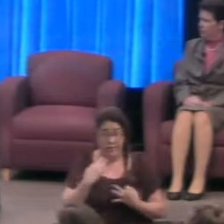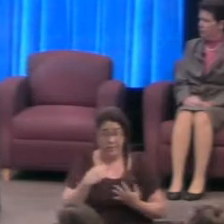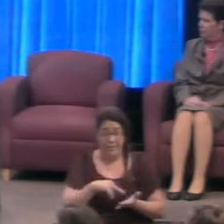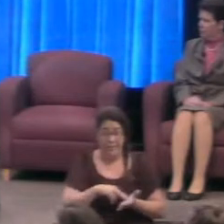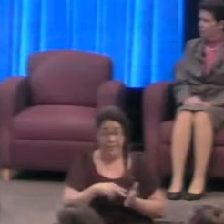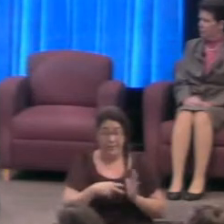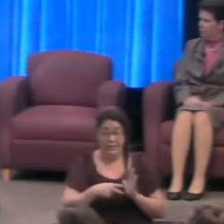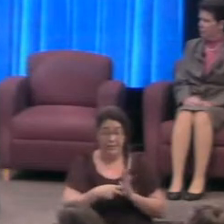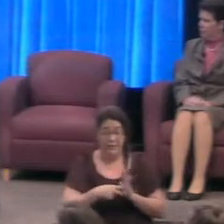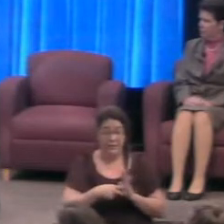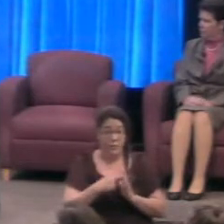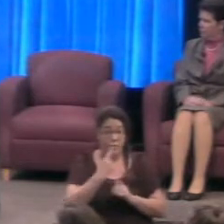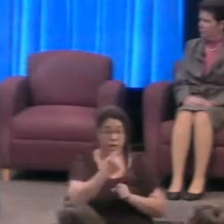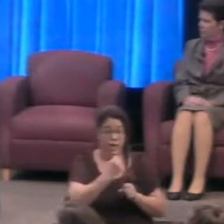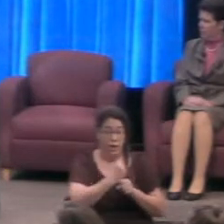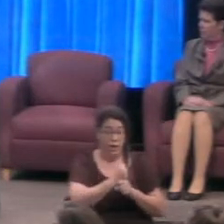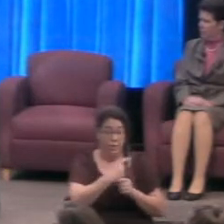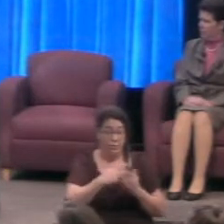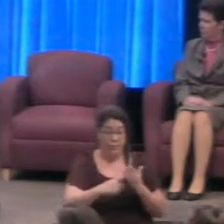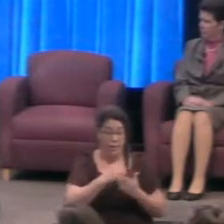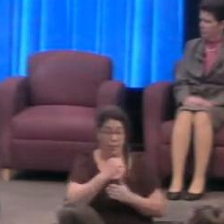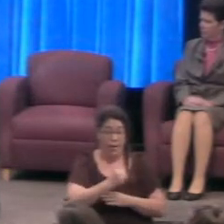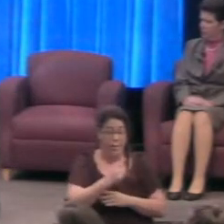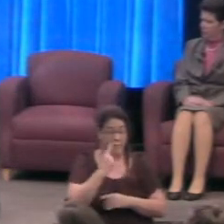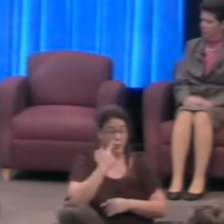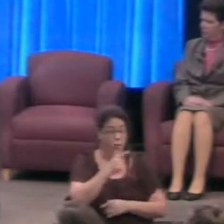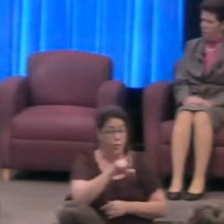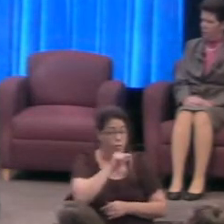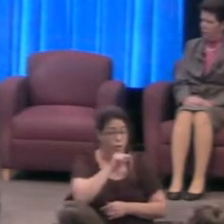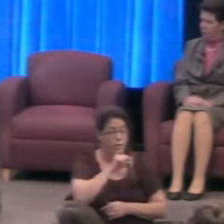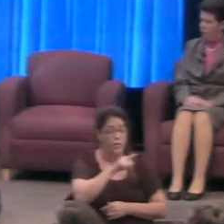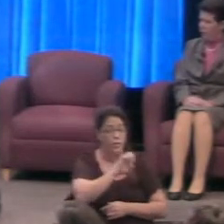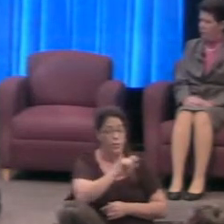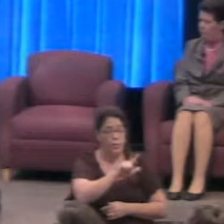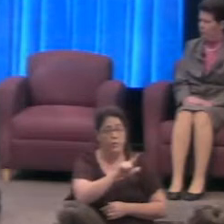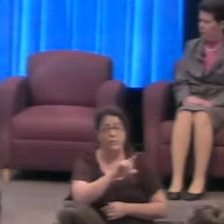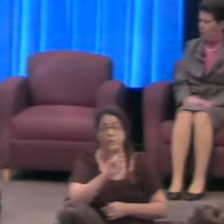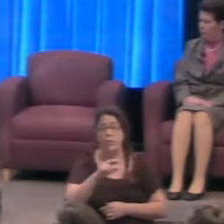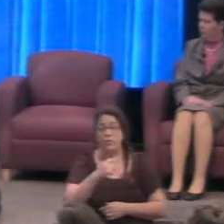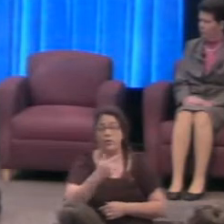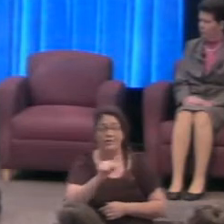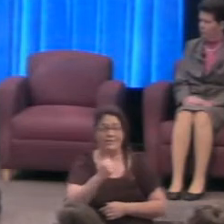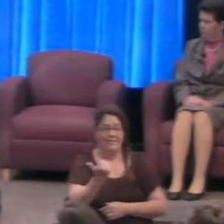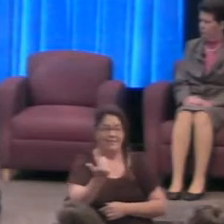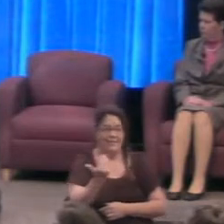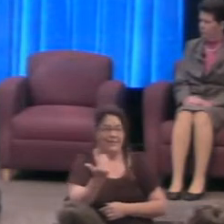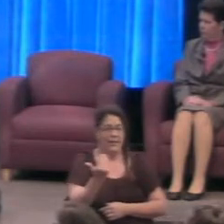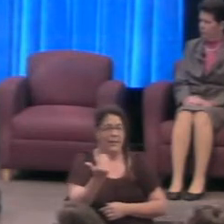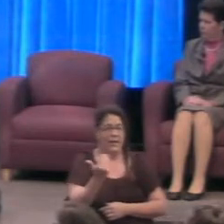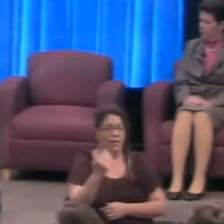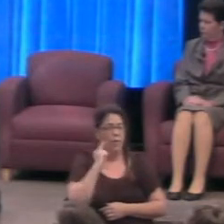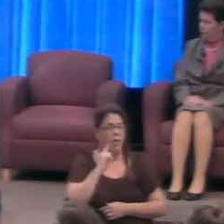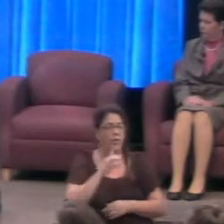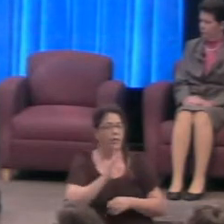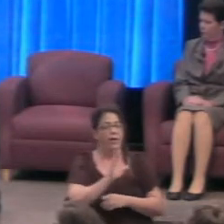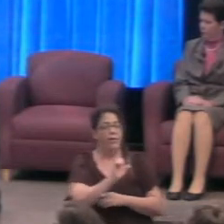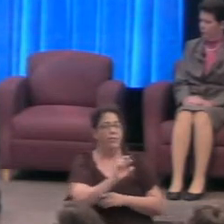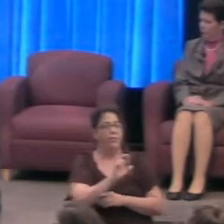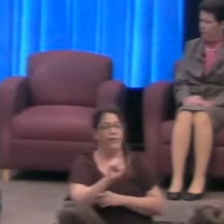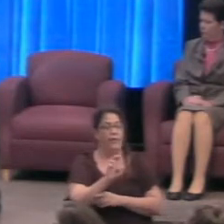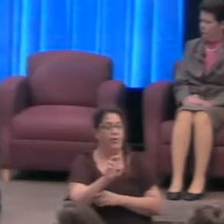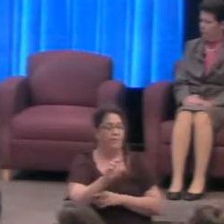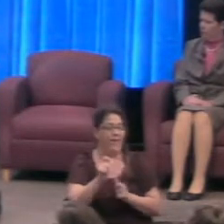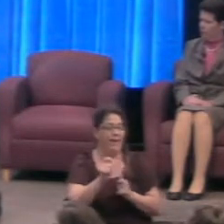is a year-long program for colonels or GS-15s who are on the career fast track. So what that